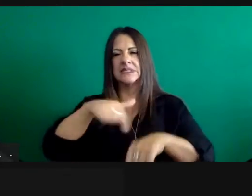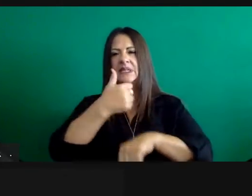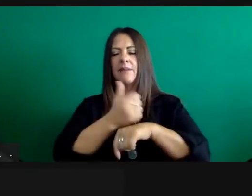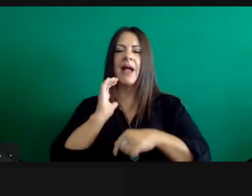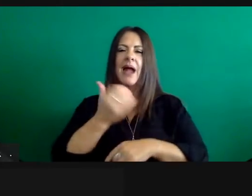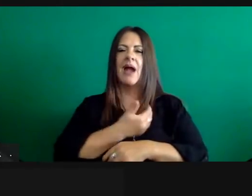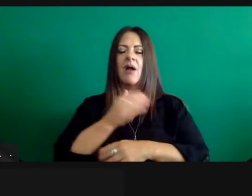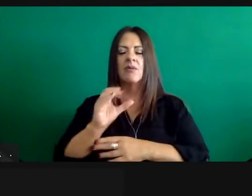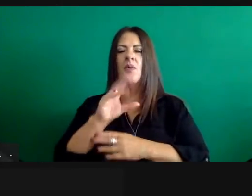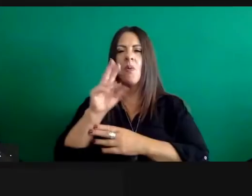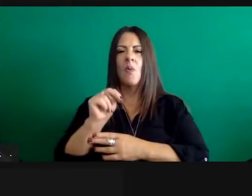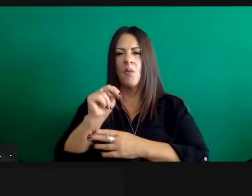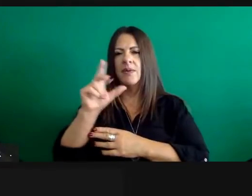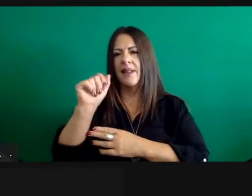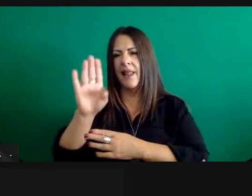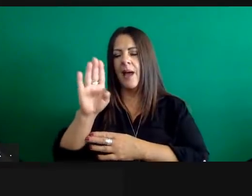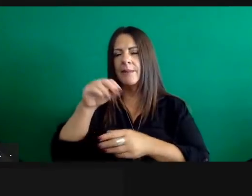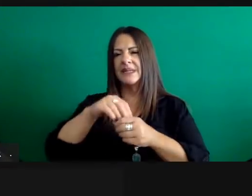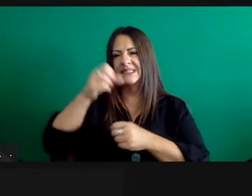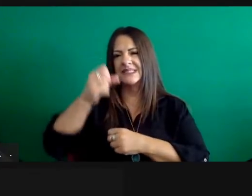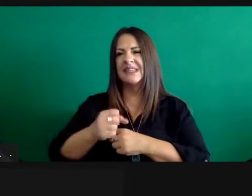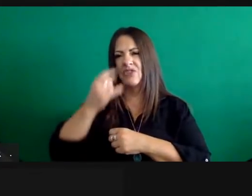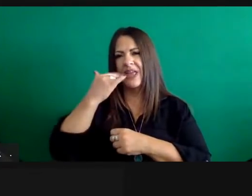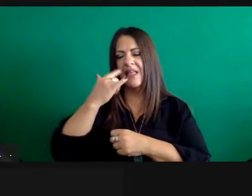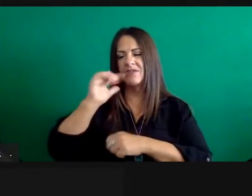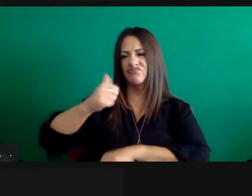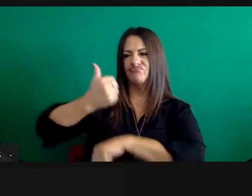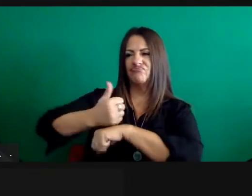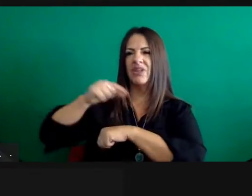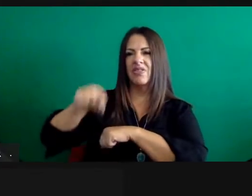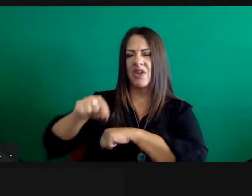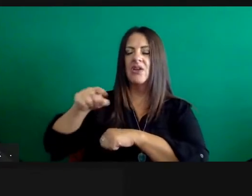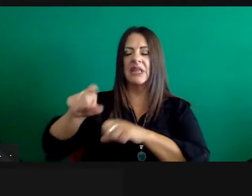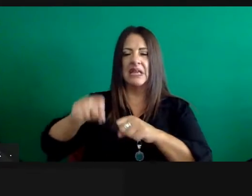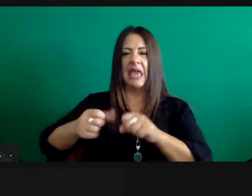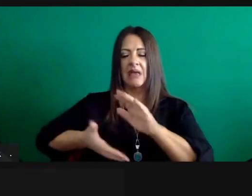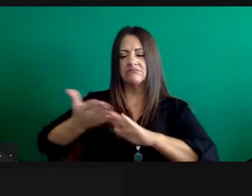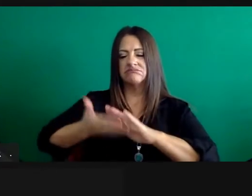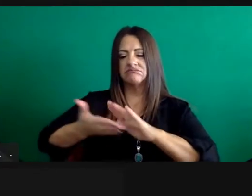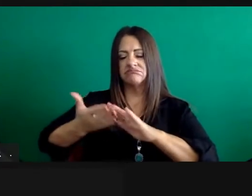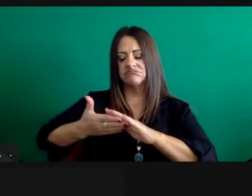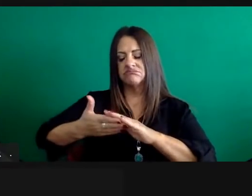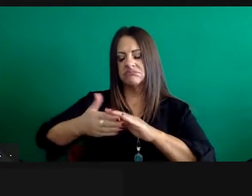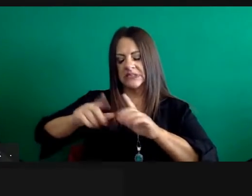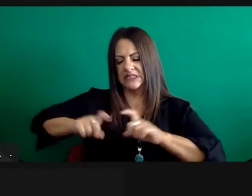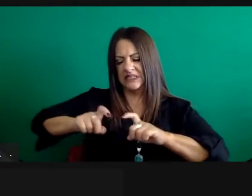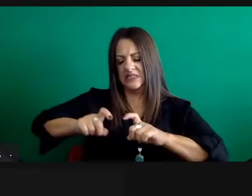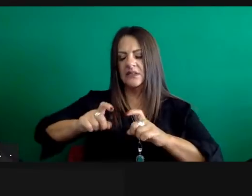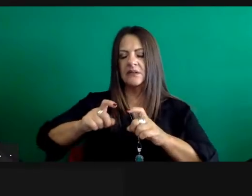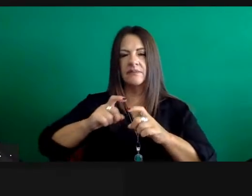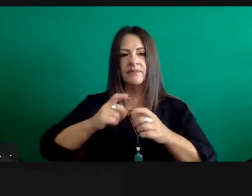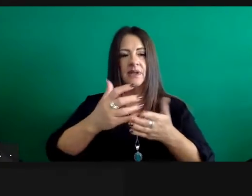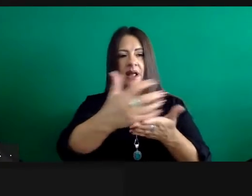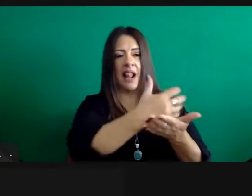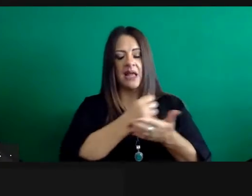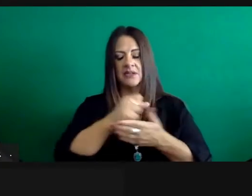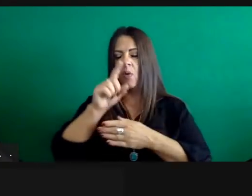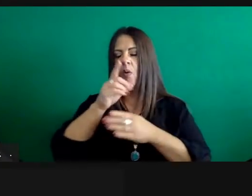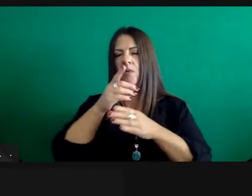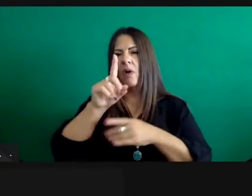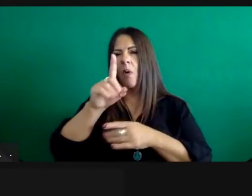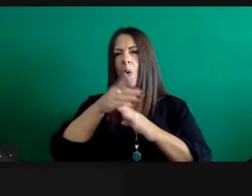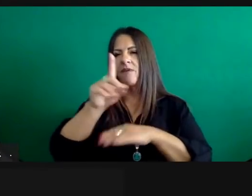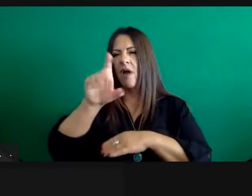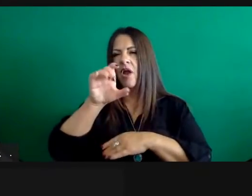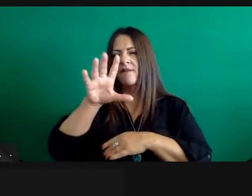the Los Angeles County area, where we can do 150,000 tests a day. We're increasing our volume there every single